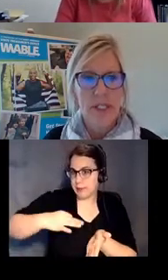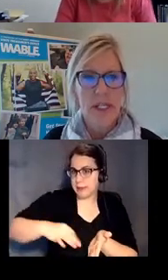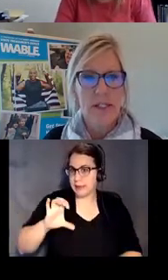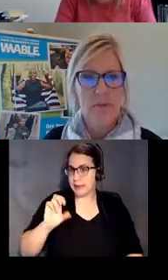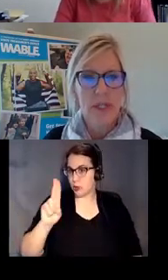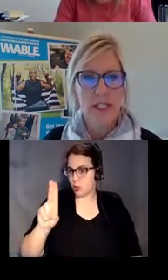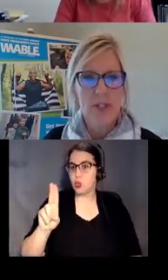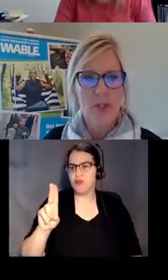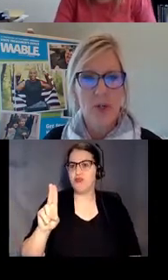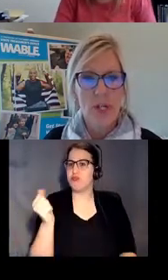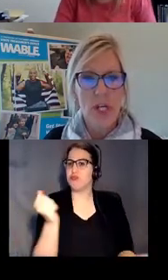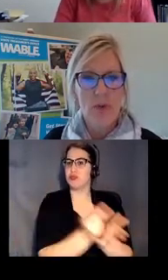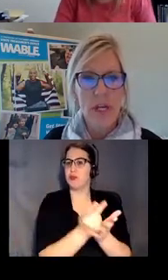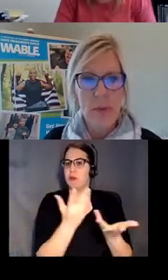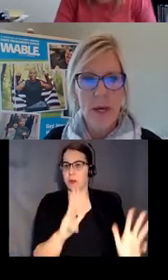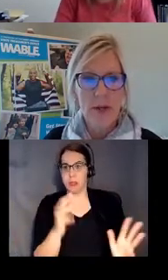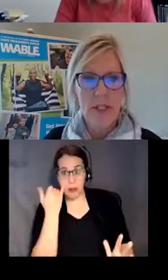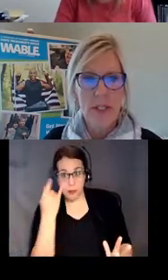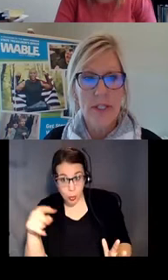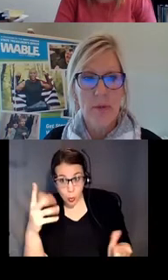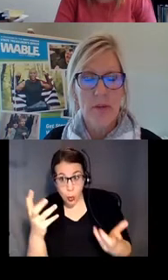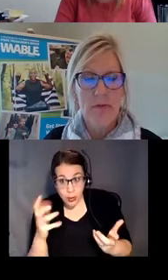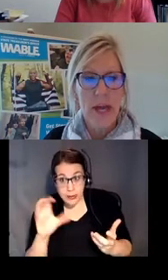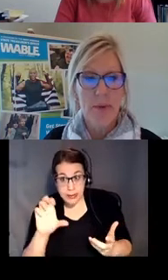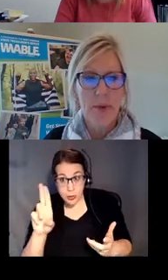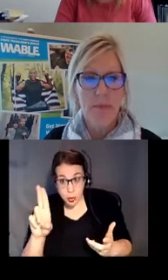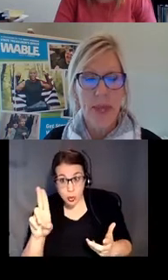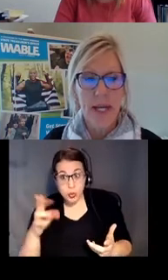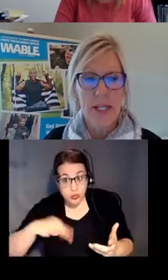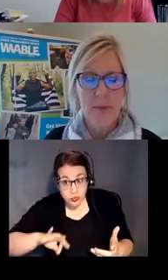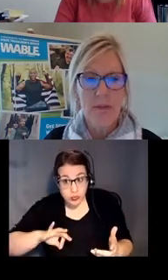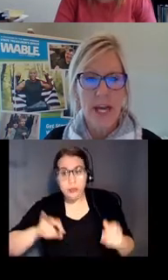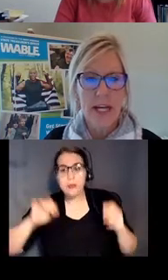work CEs, please ensure that you've emailed